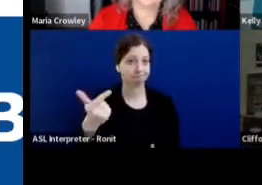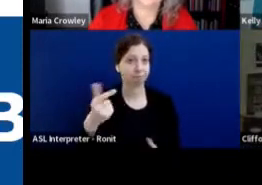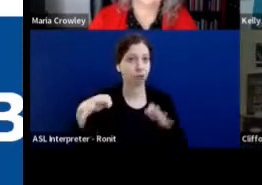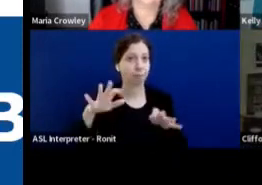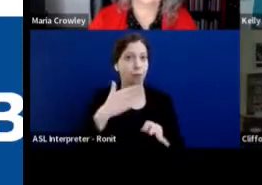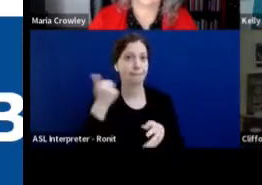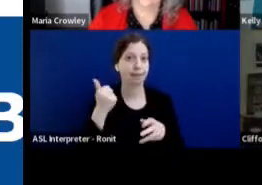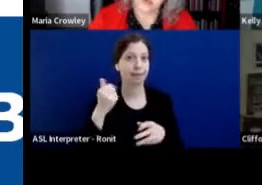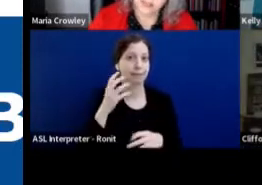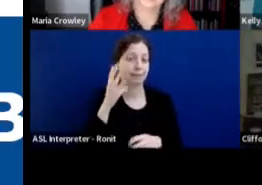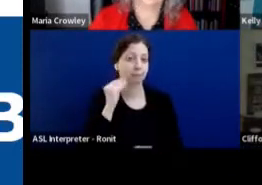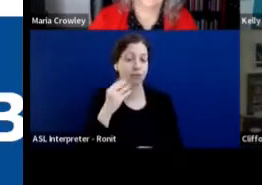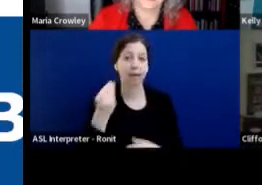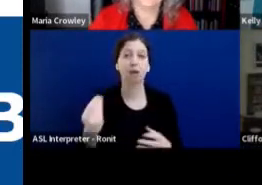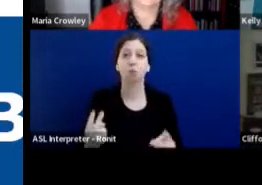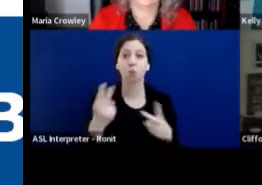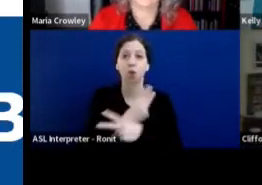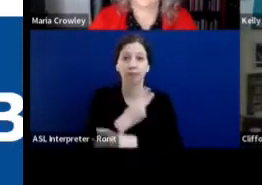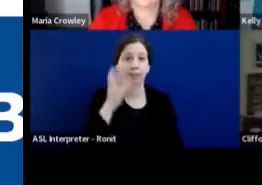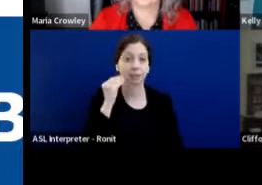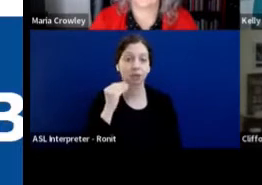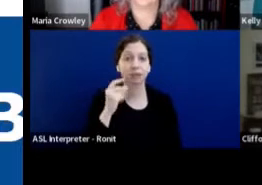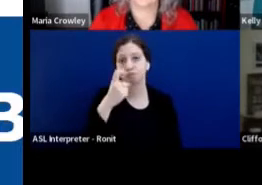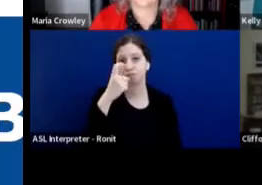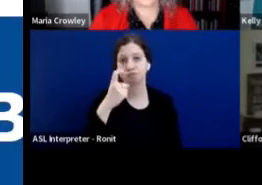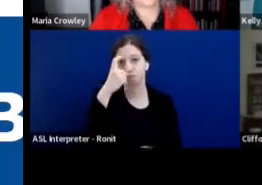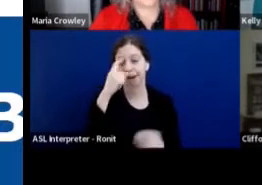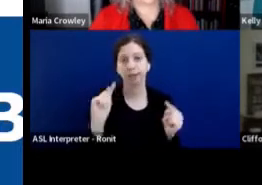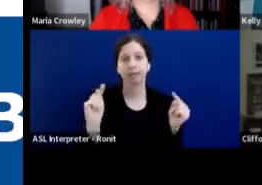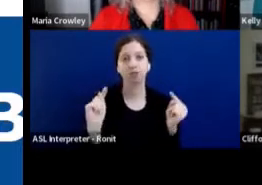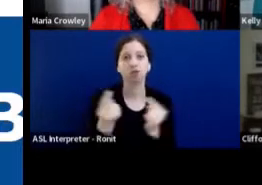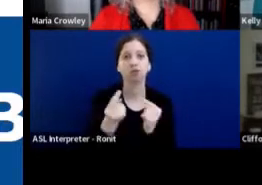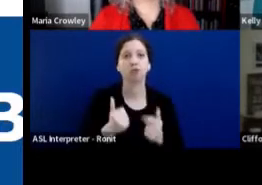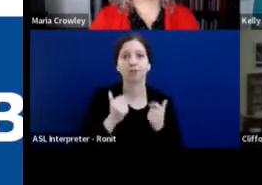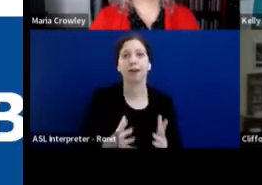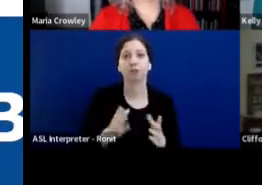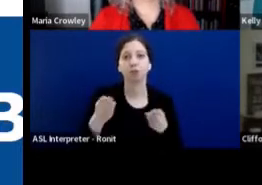best experience and worst experience as a brain injury survivor serving on a board.